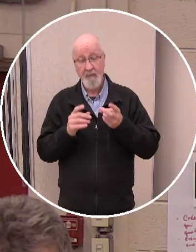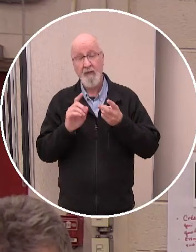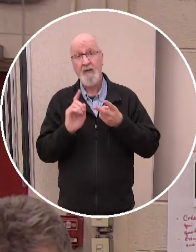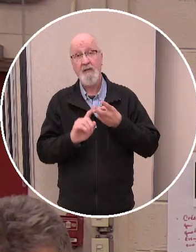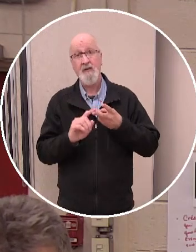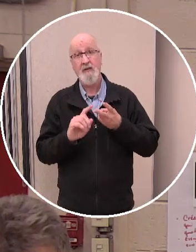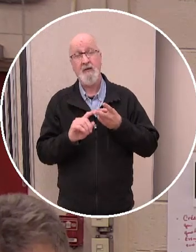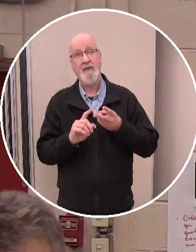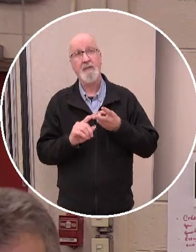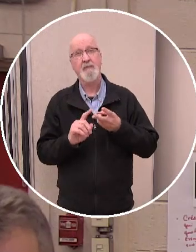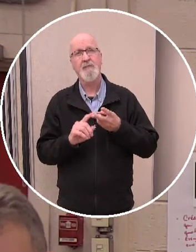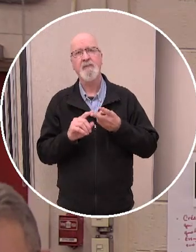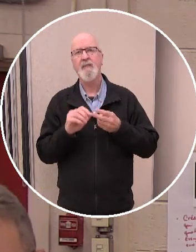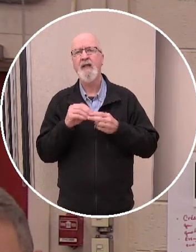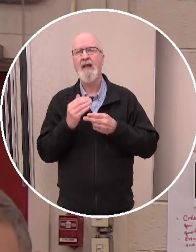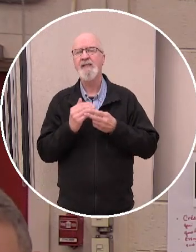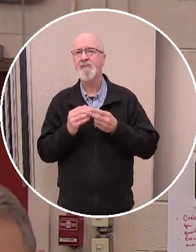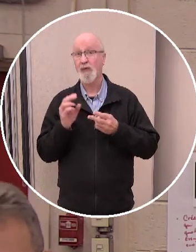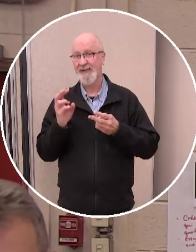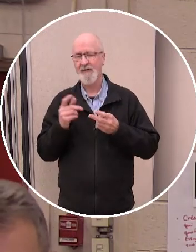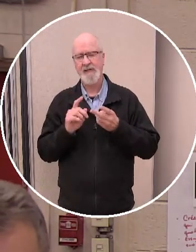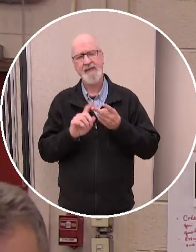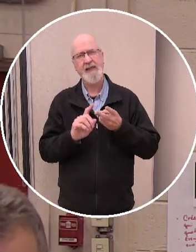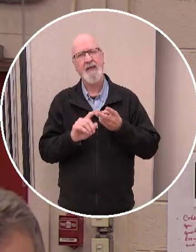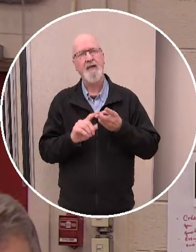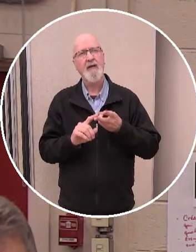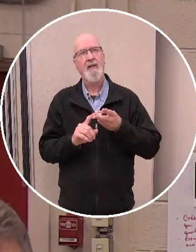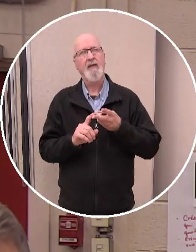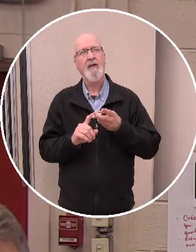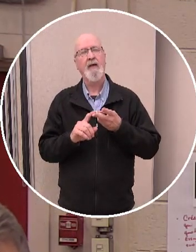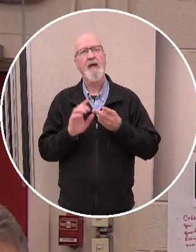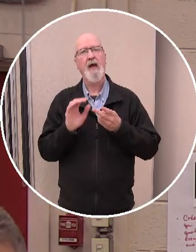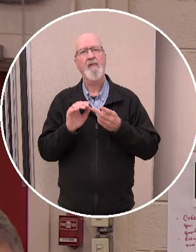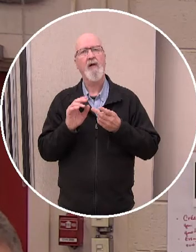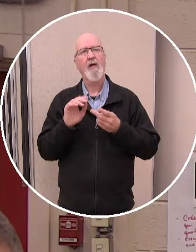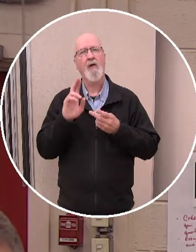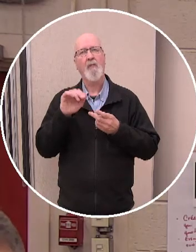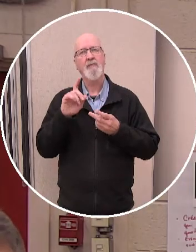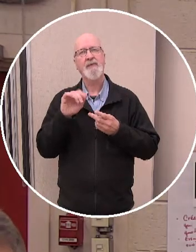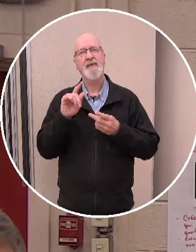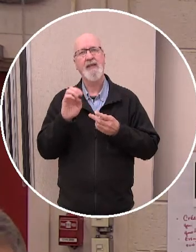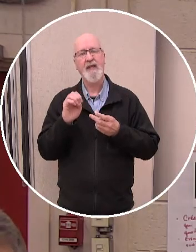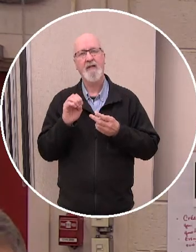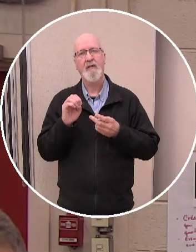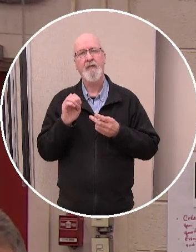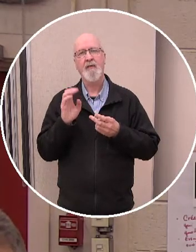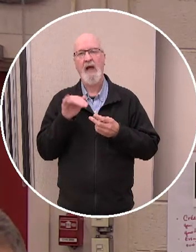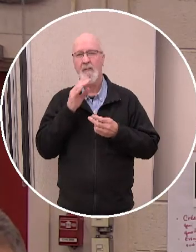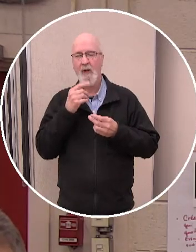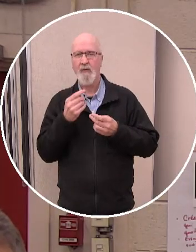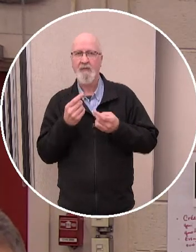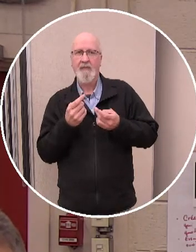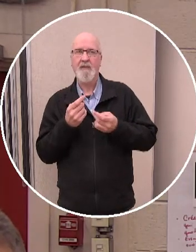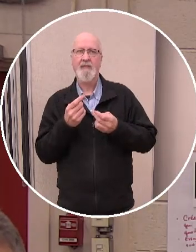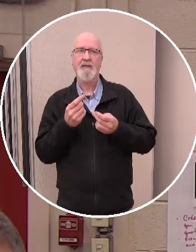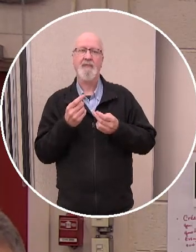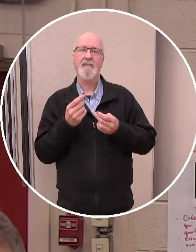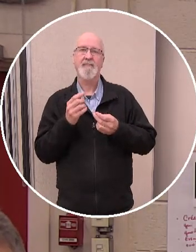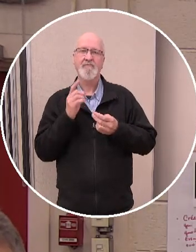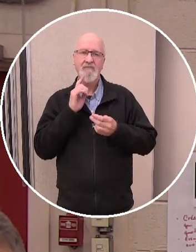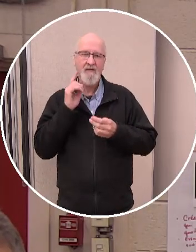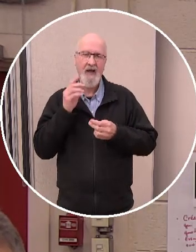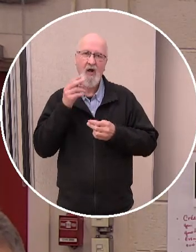on our list that day was an update on the Deaf and Hard of Hearing Service